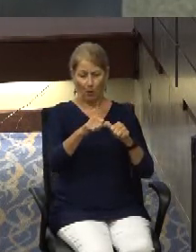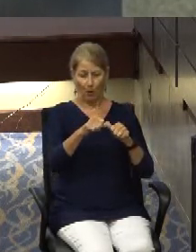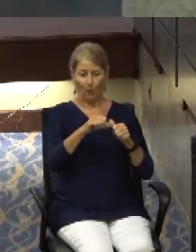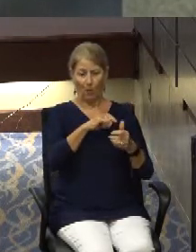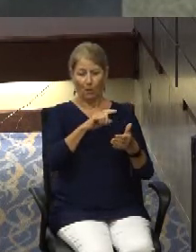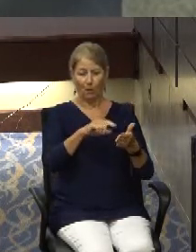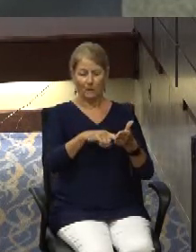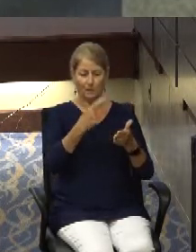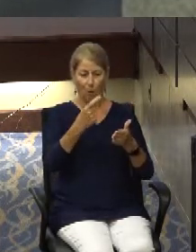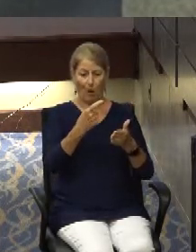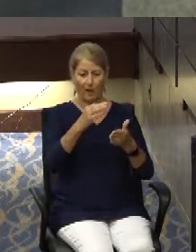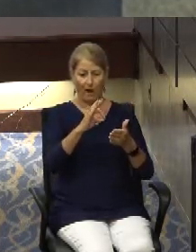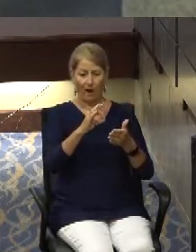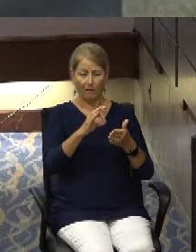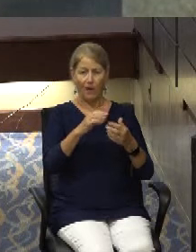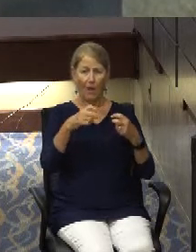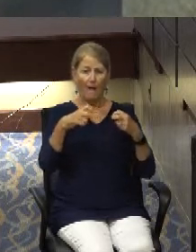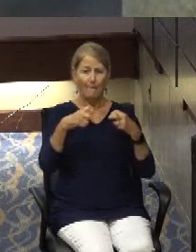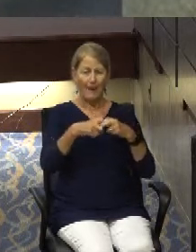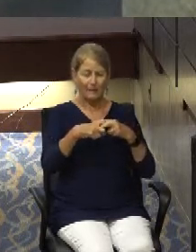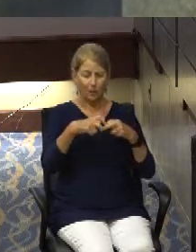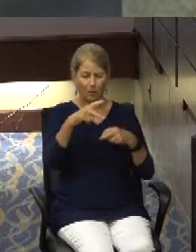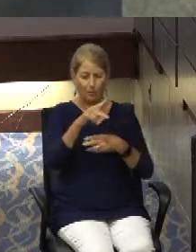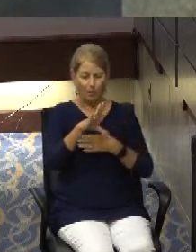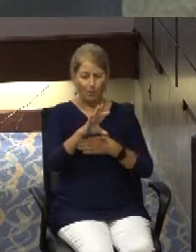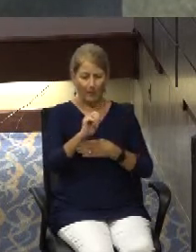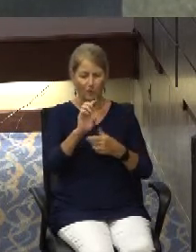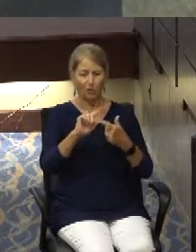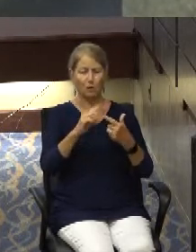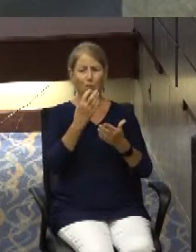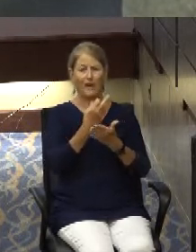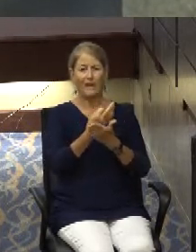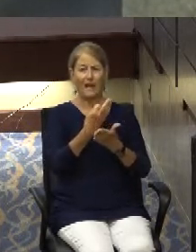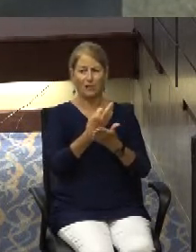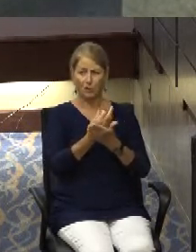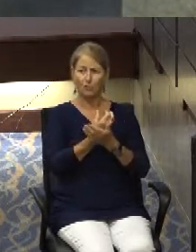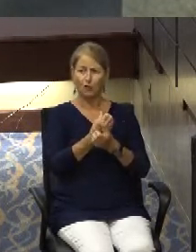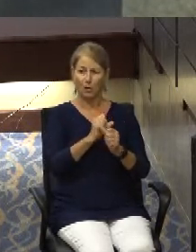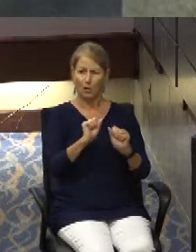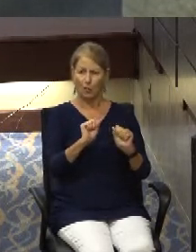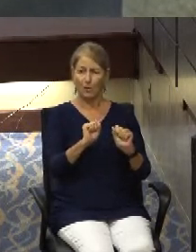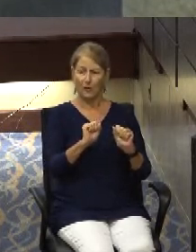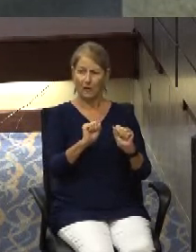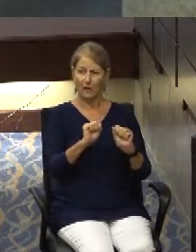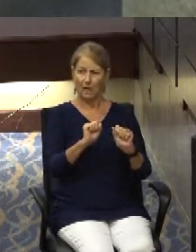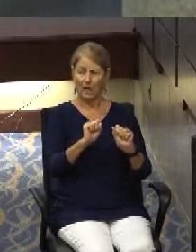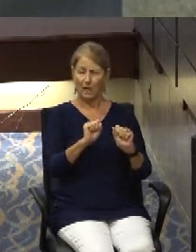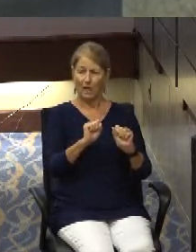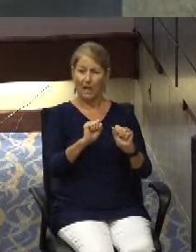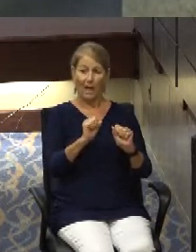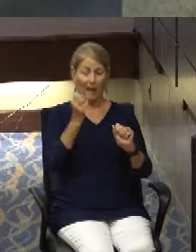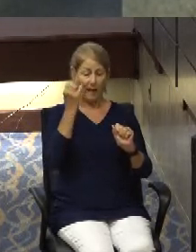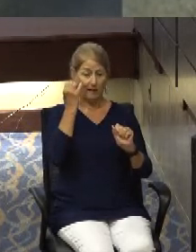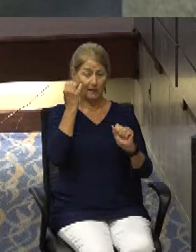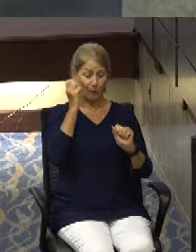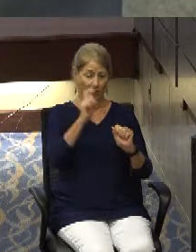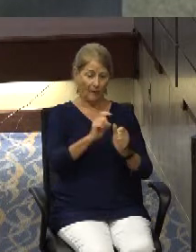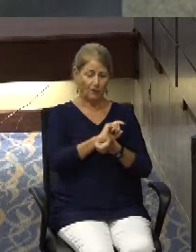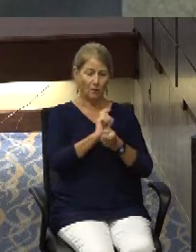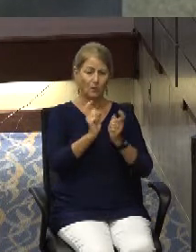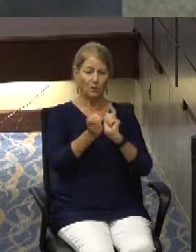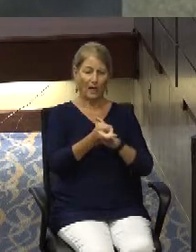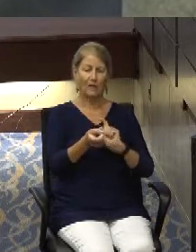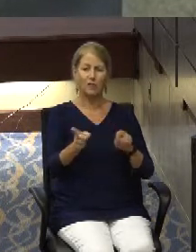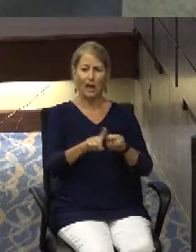of the puzzle pieces to financial security and being nimble as we need to change as we go forward. So